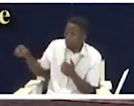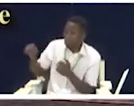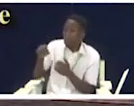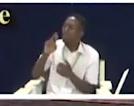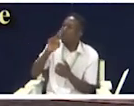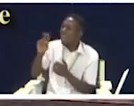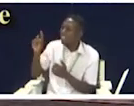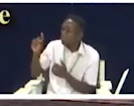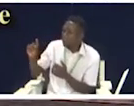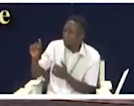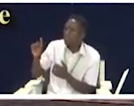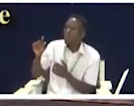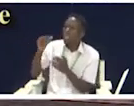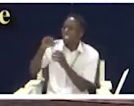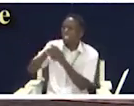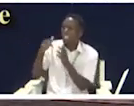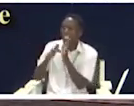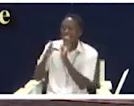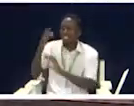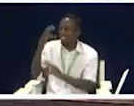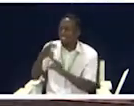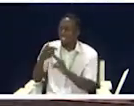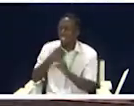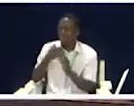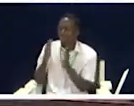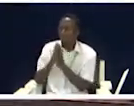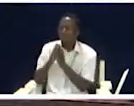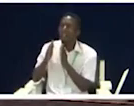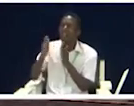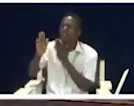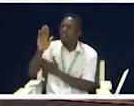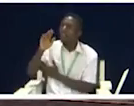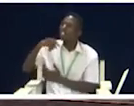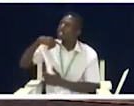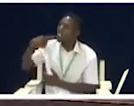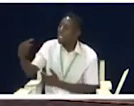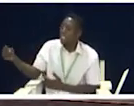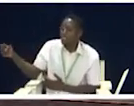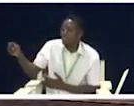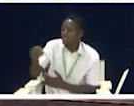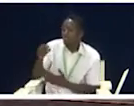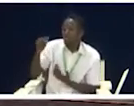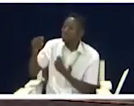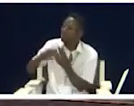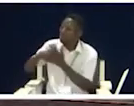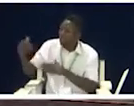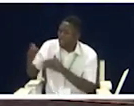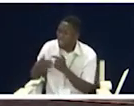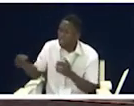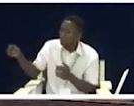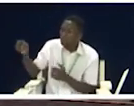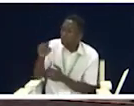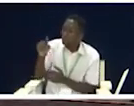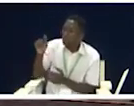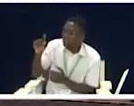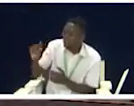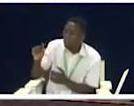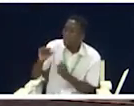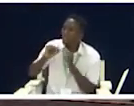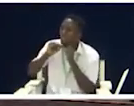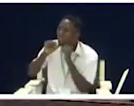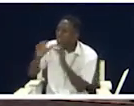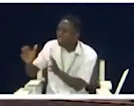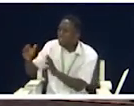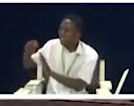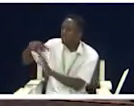Jesus, God is telling you this evening, but though you are small, but though there is nothing remarkable about you,